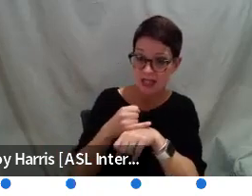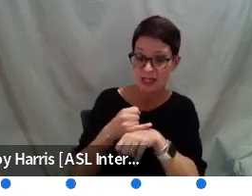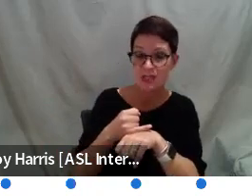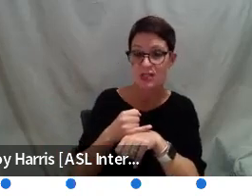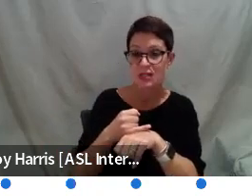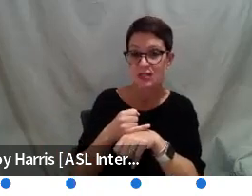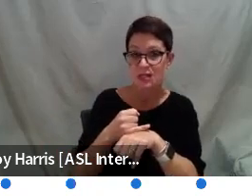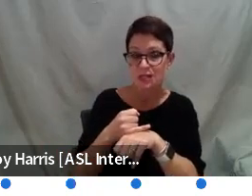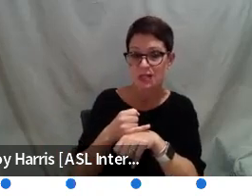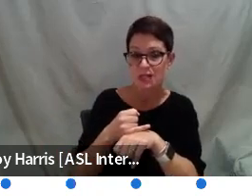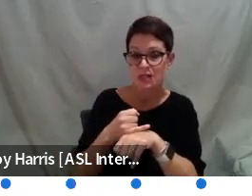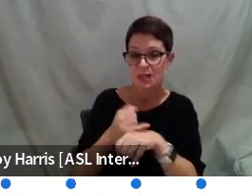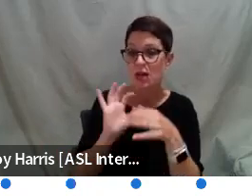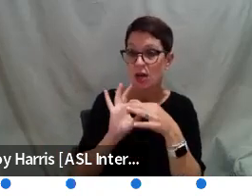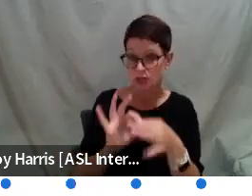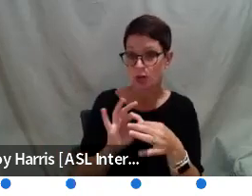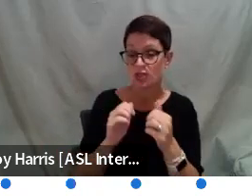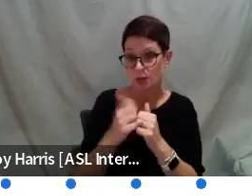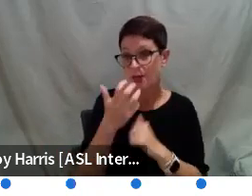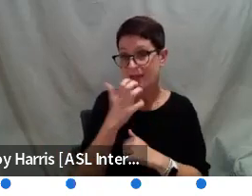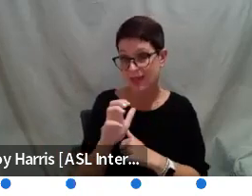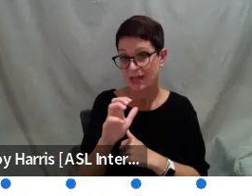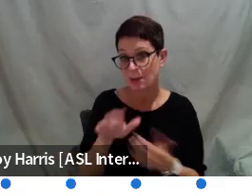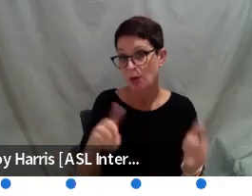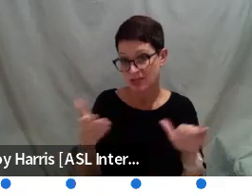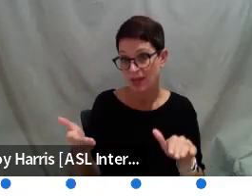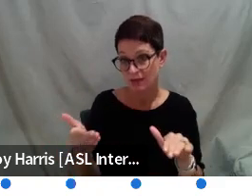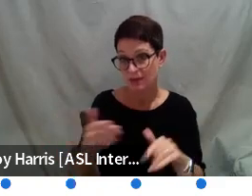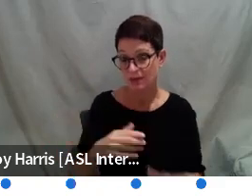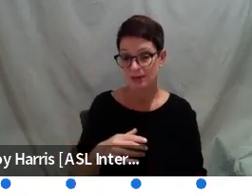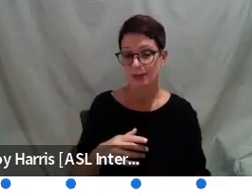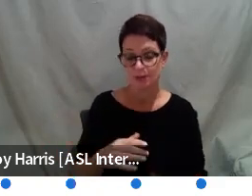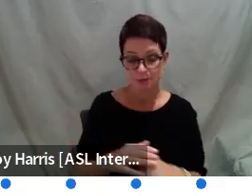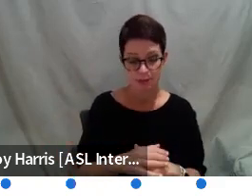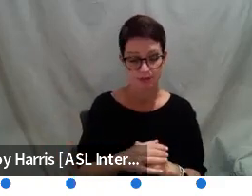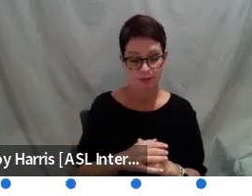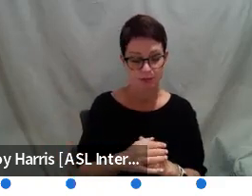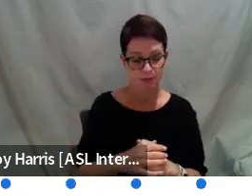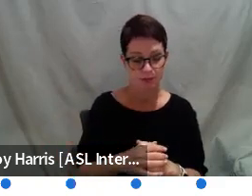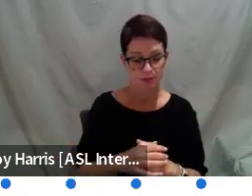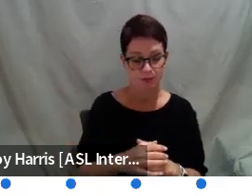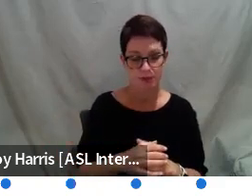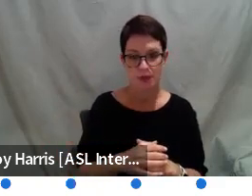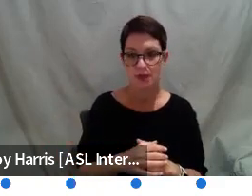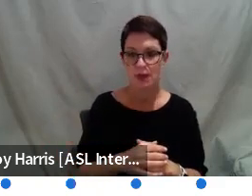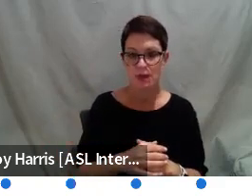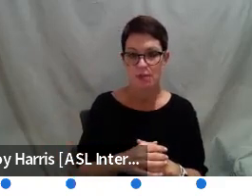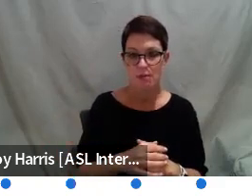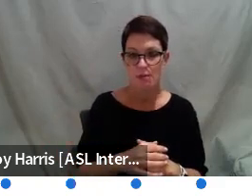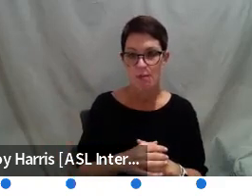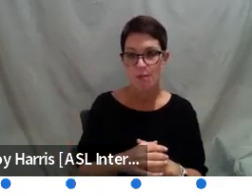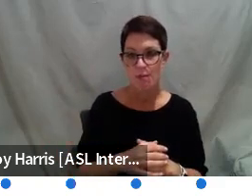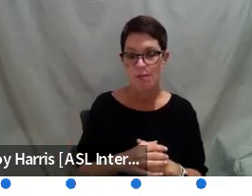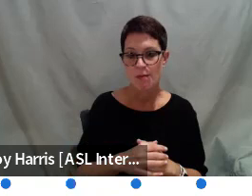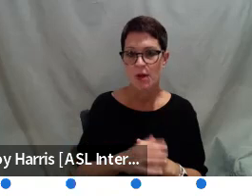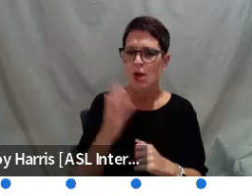significantly associated with heat mortality. And this is due in large that